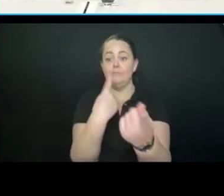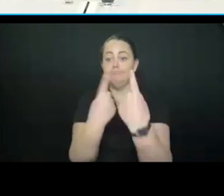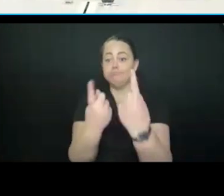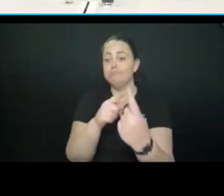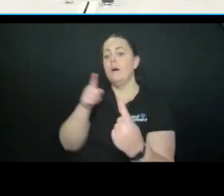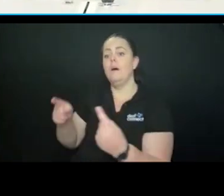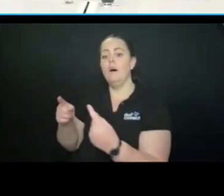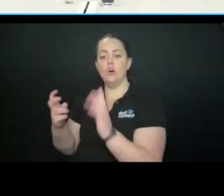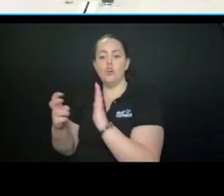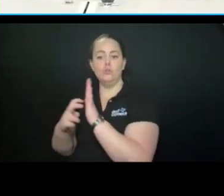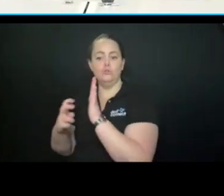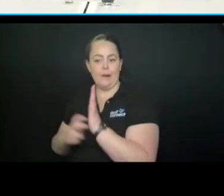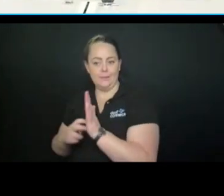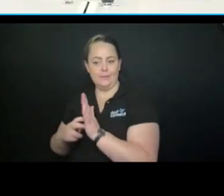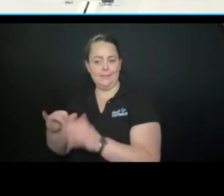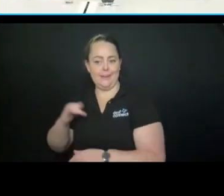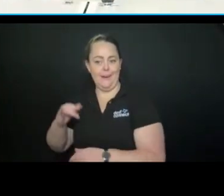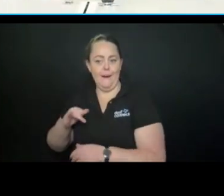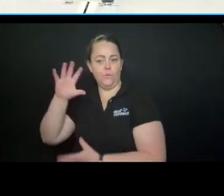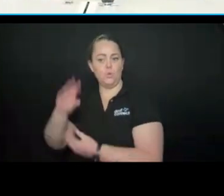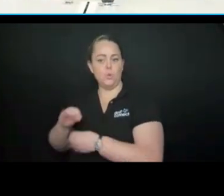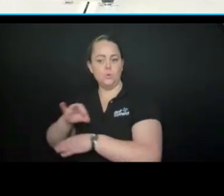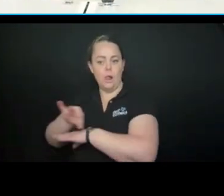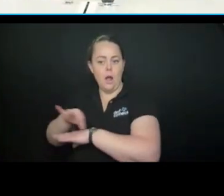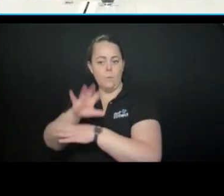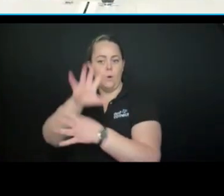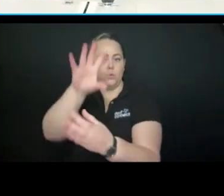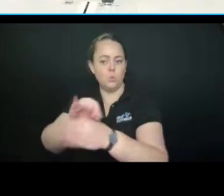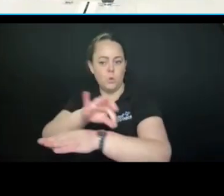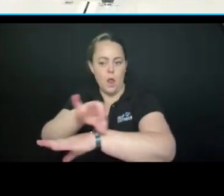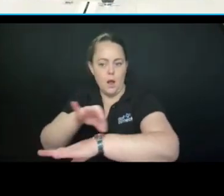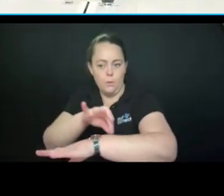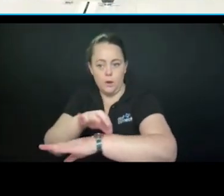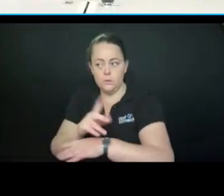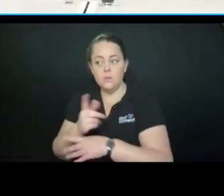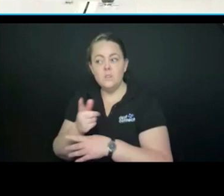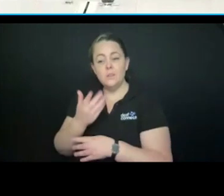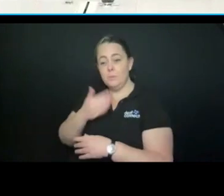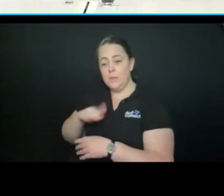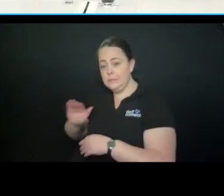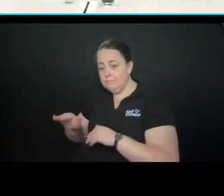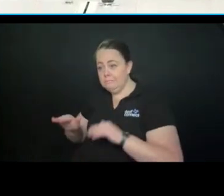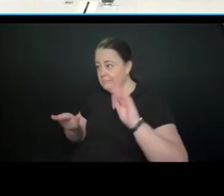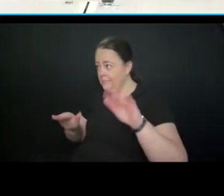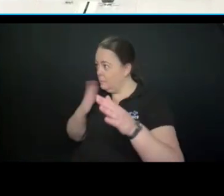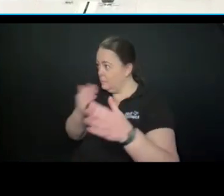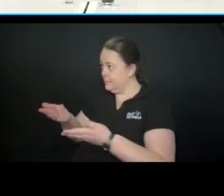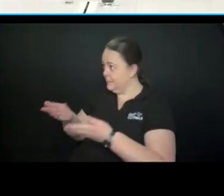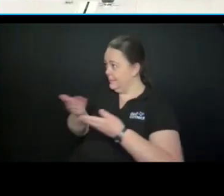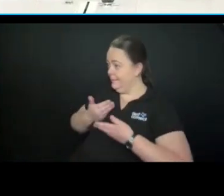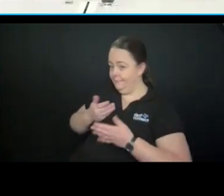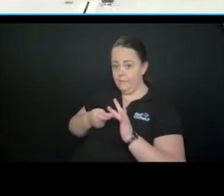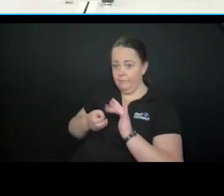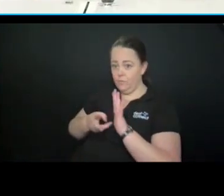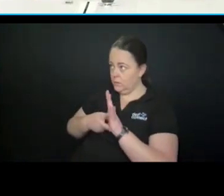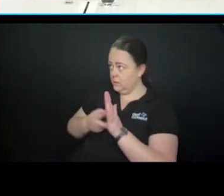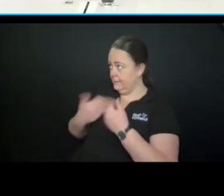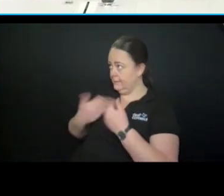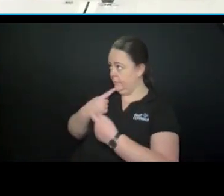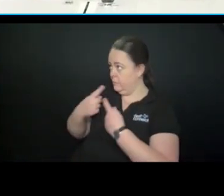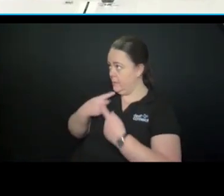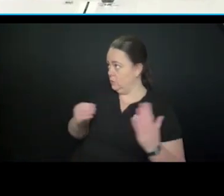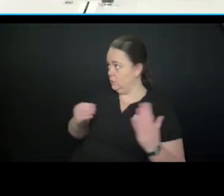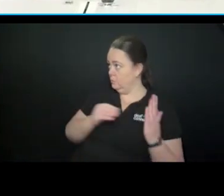contractor staff, we encourage you to speak to your provider to ask for invoices that provides that information, so the staff,